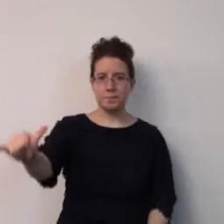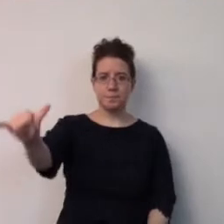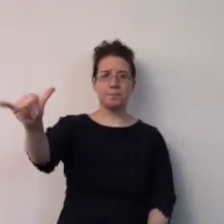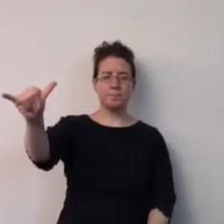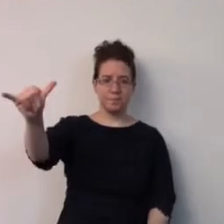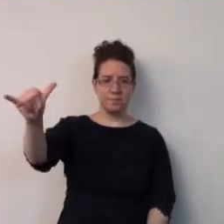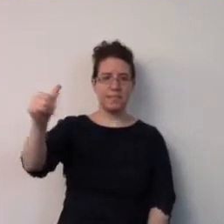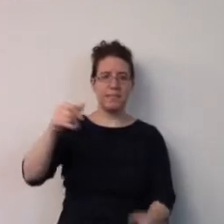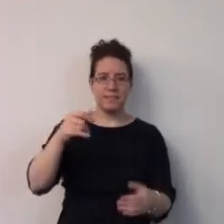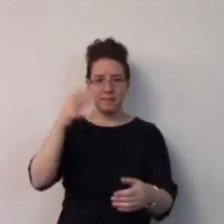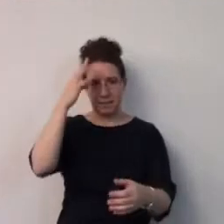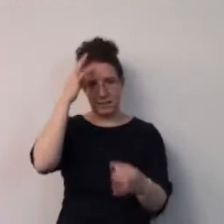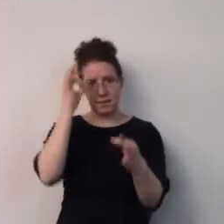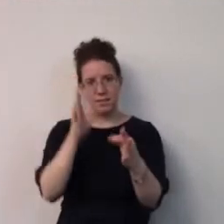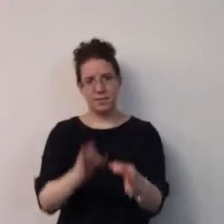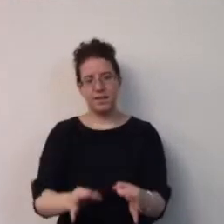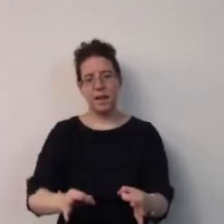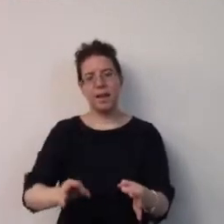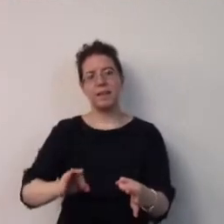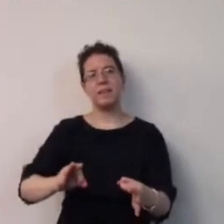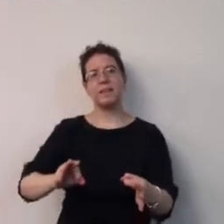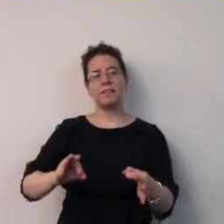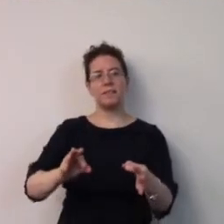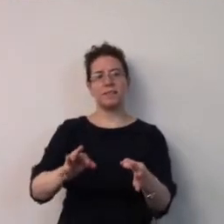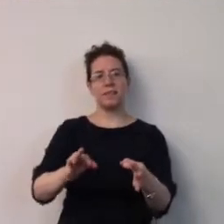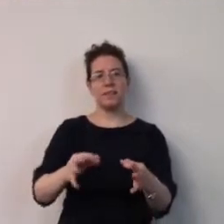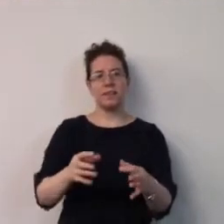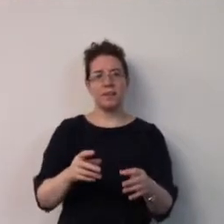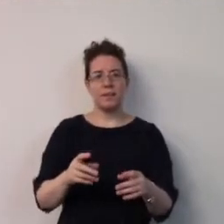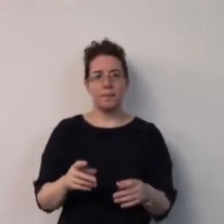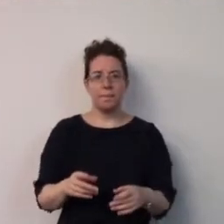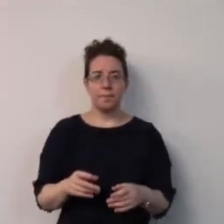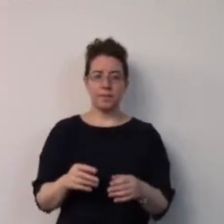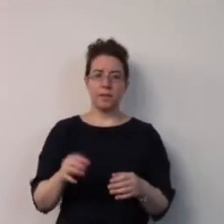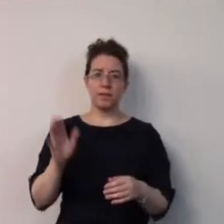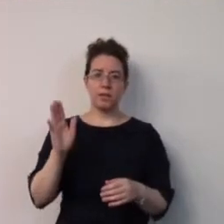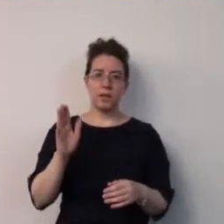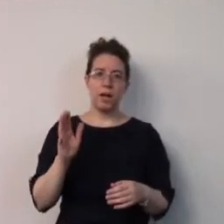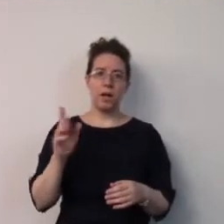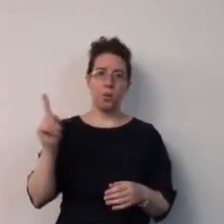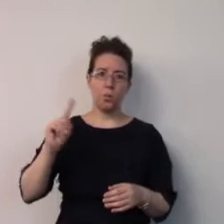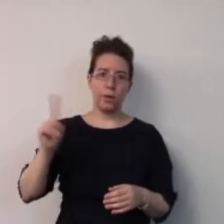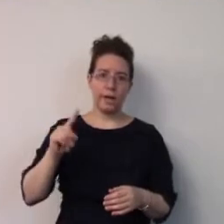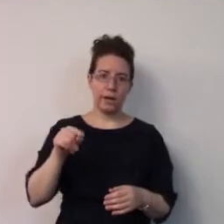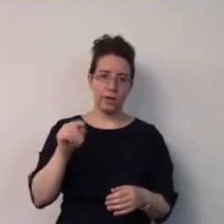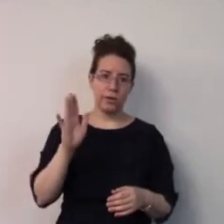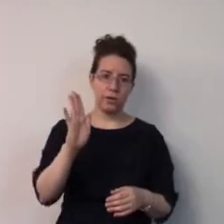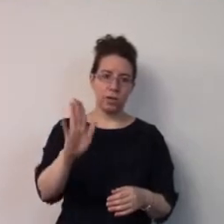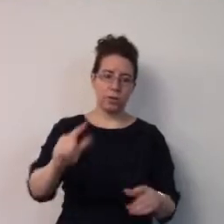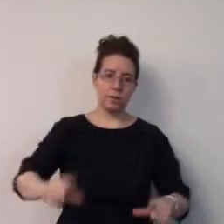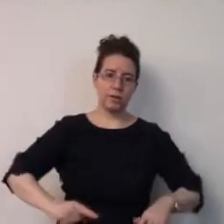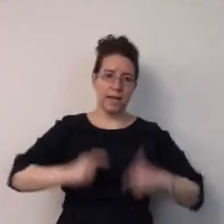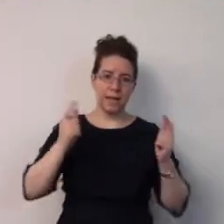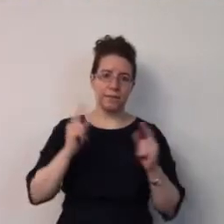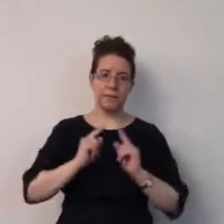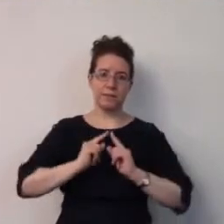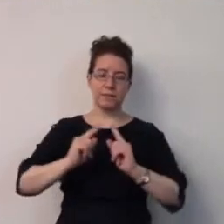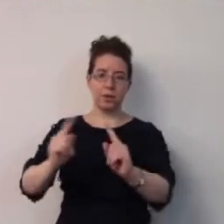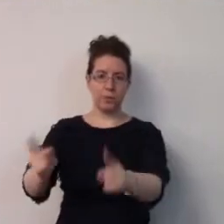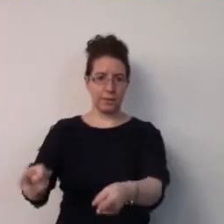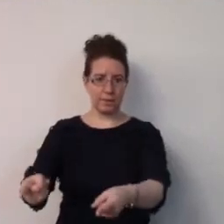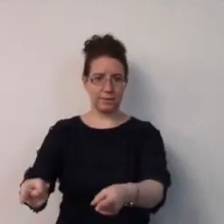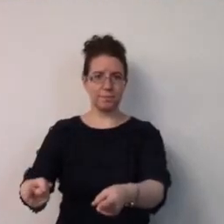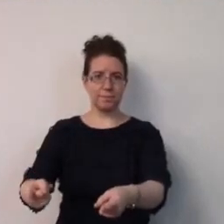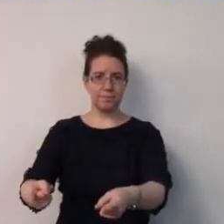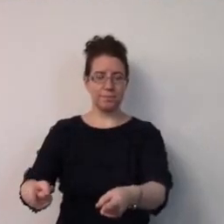the heart, and they defile the man or the woman. For out of the heart proceed evil thoughts. Out of the